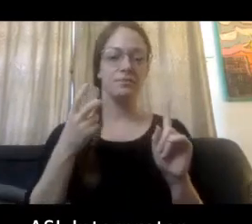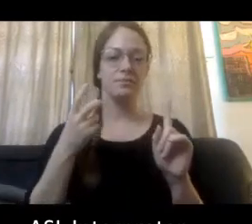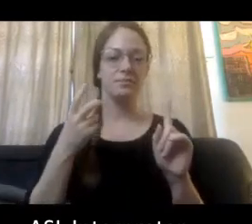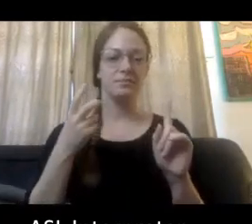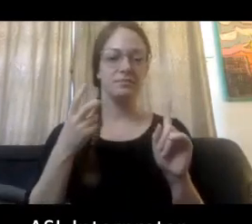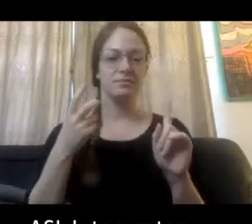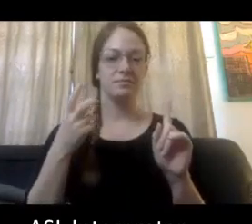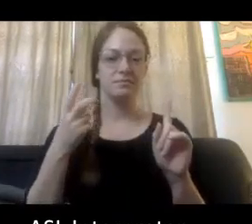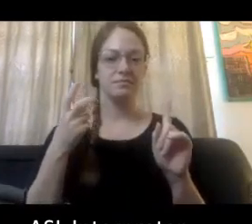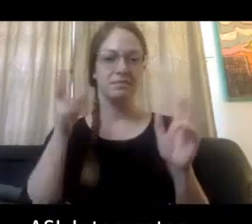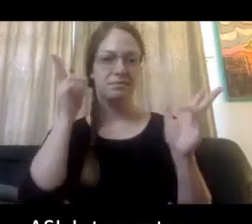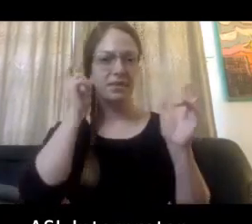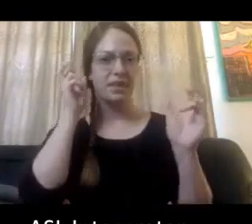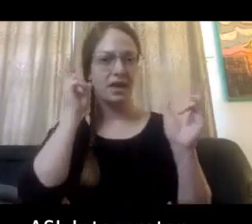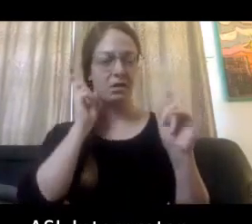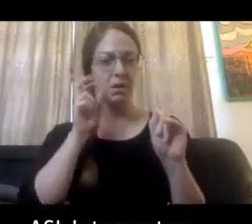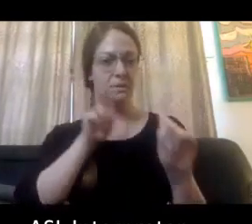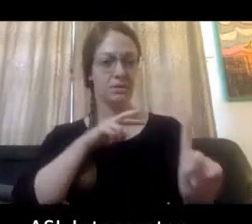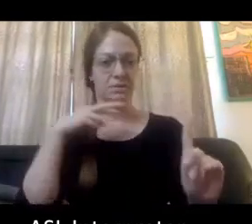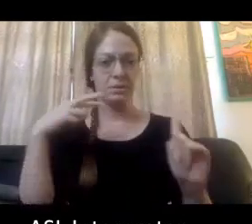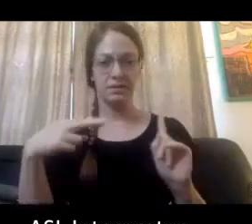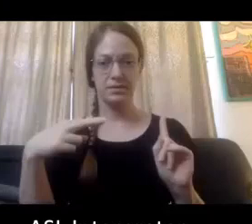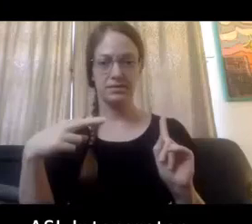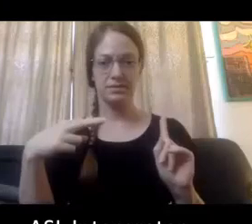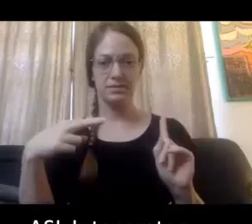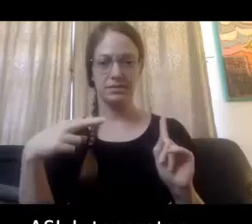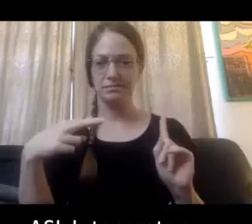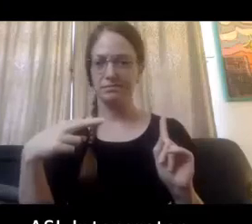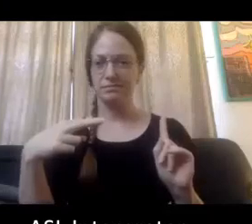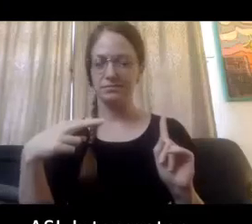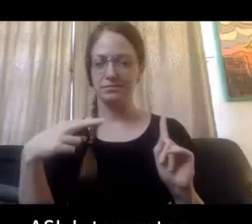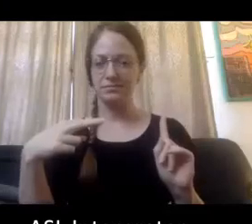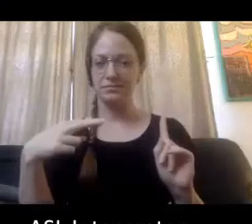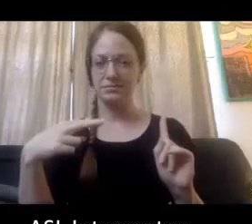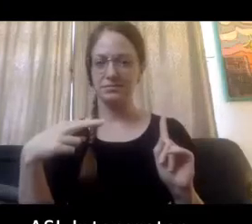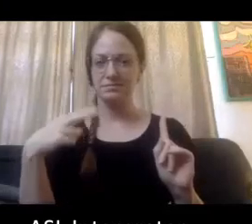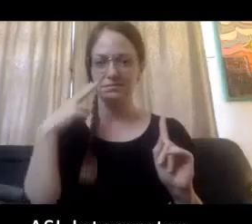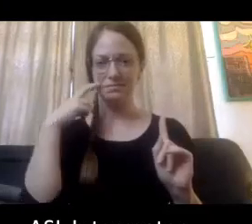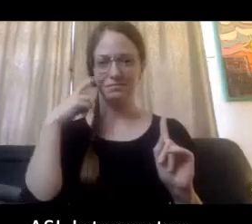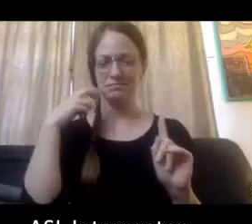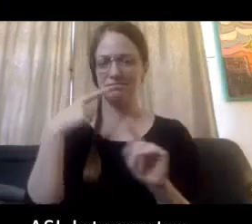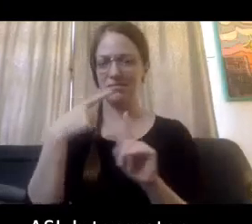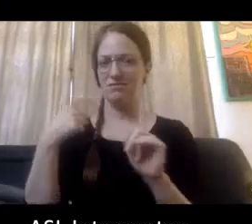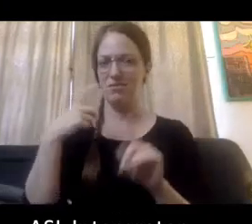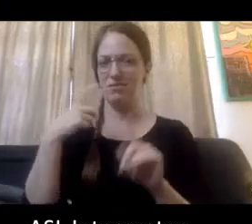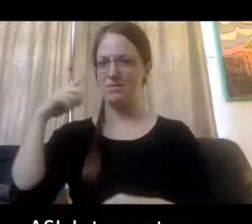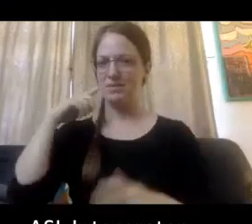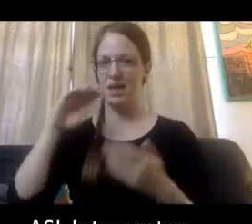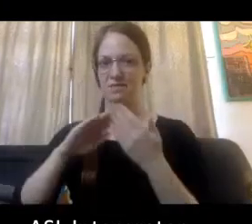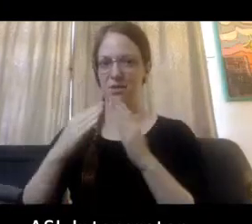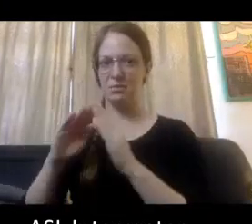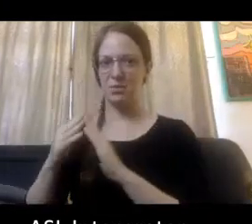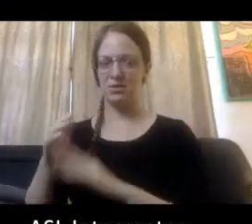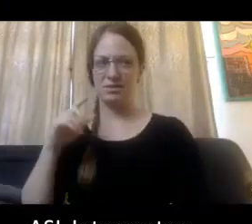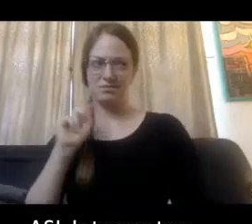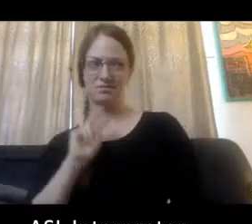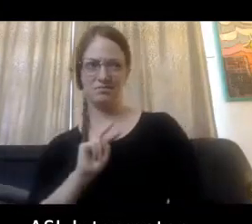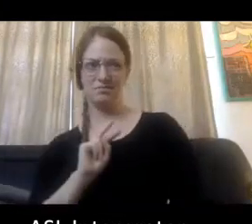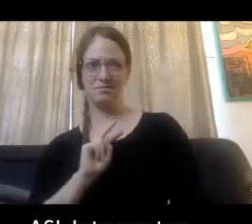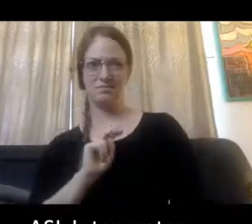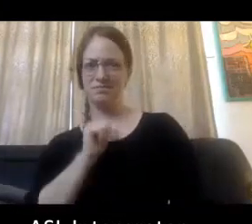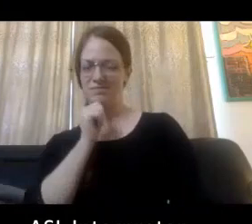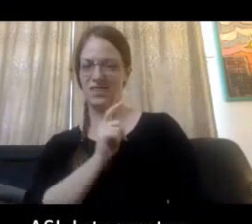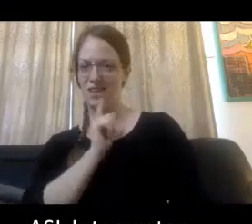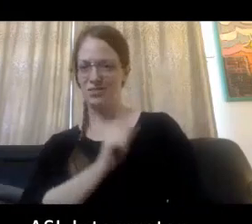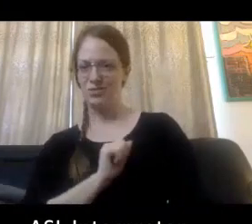of cynicism and skepticism from some of the deaf community, especially when we started out.